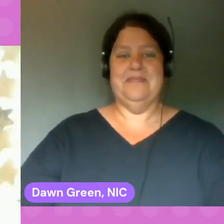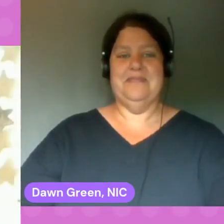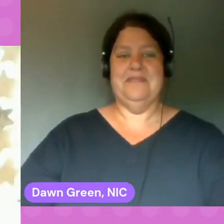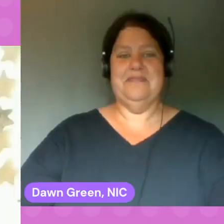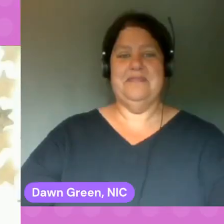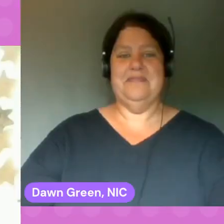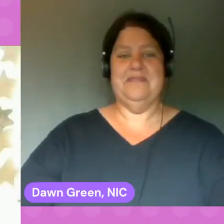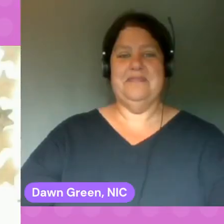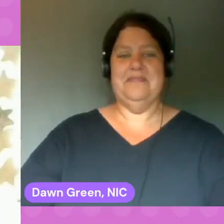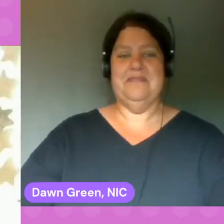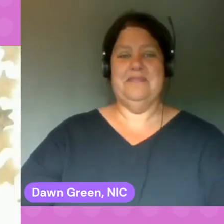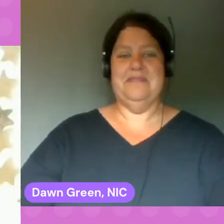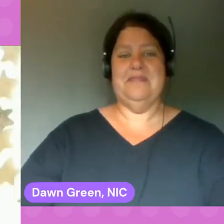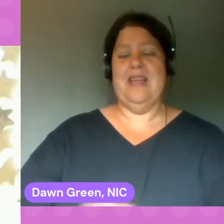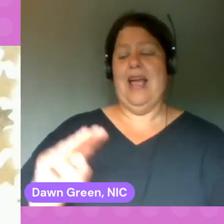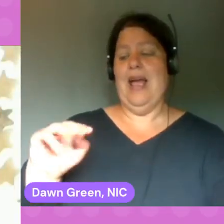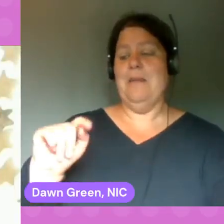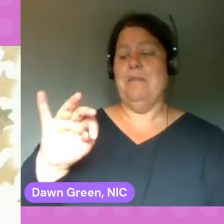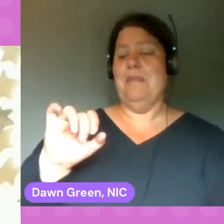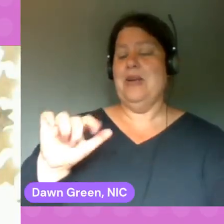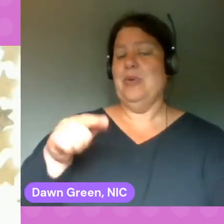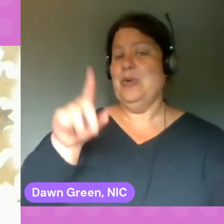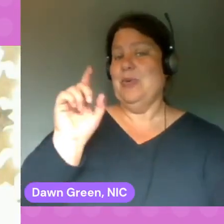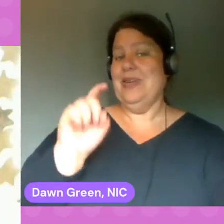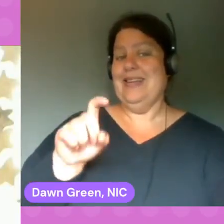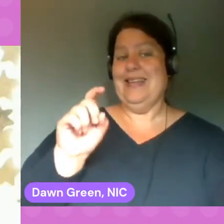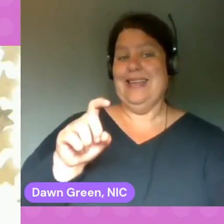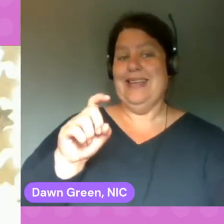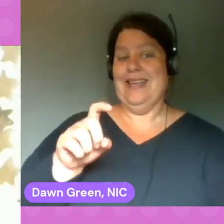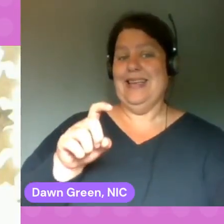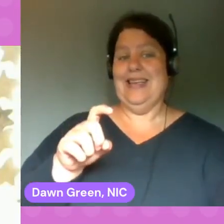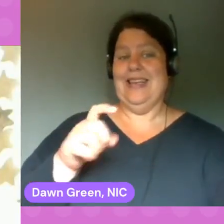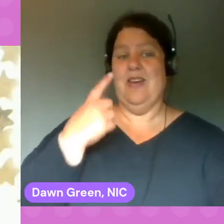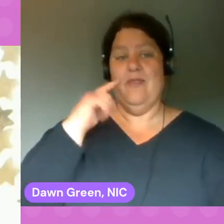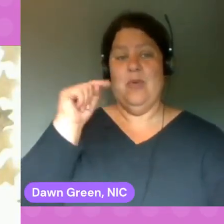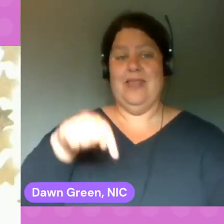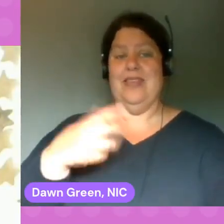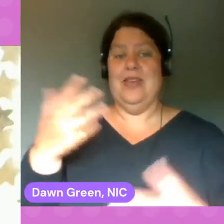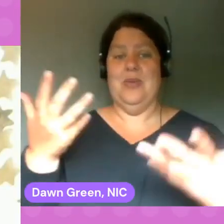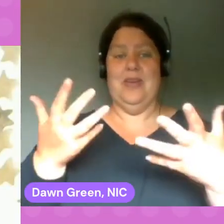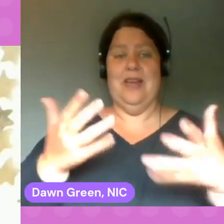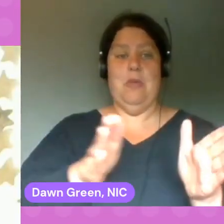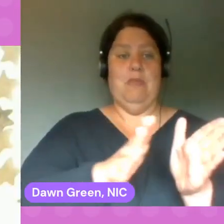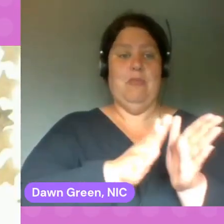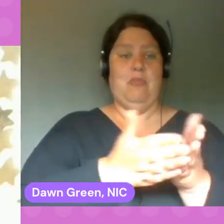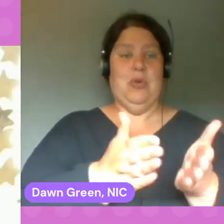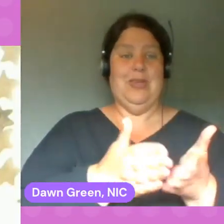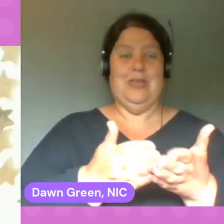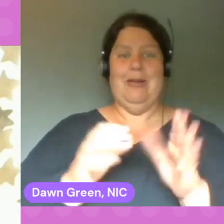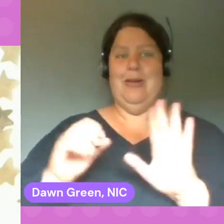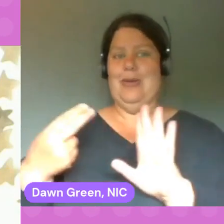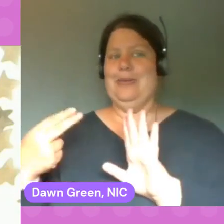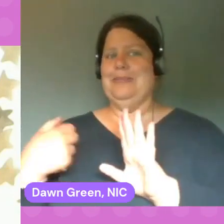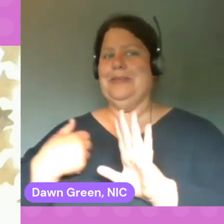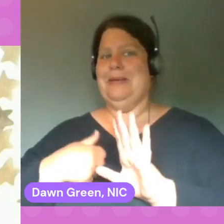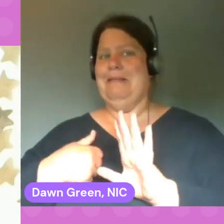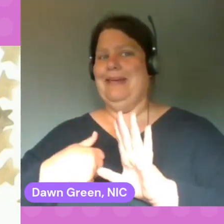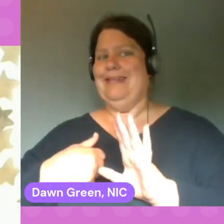So the materials that you'll need to get together for this session is some books. Oops.